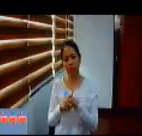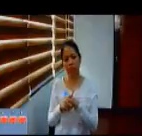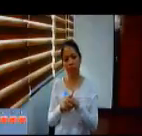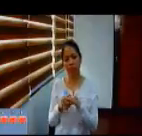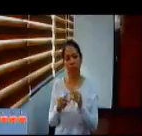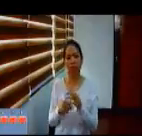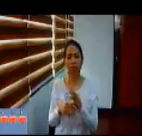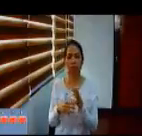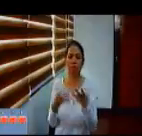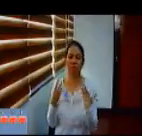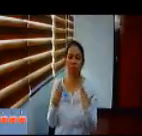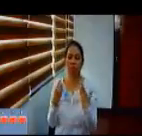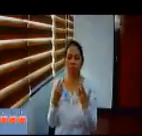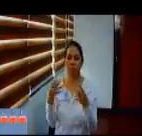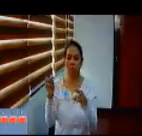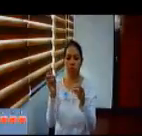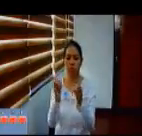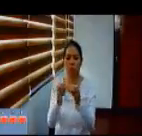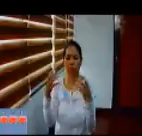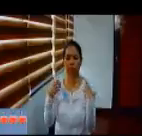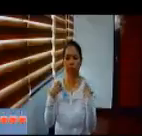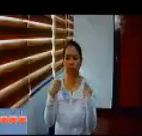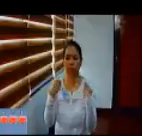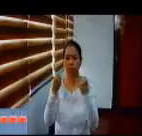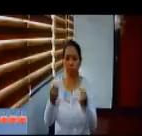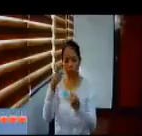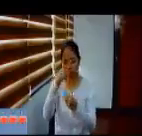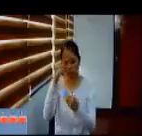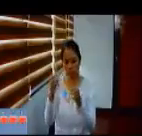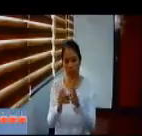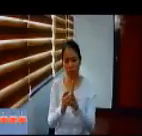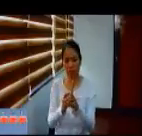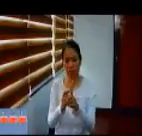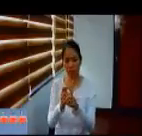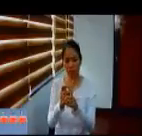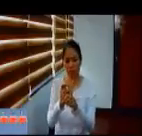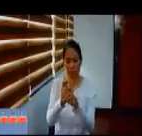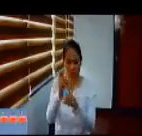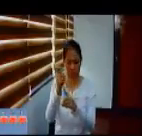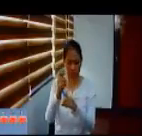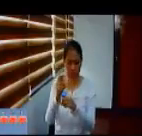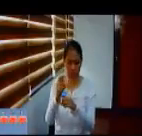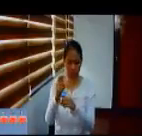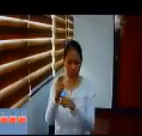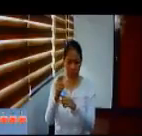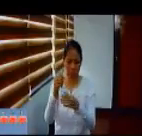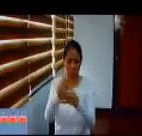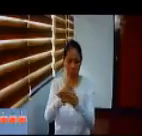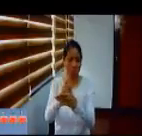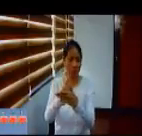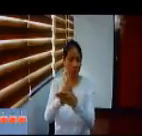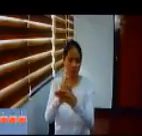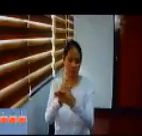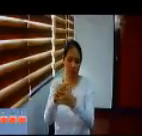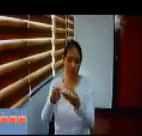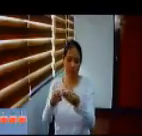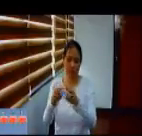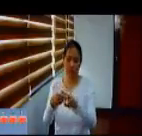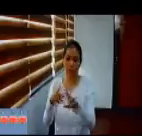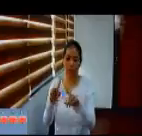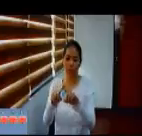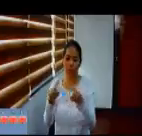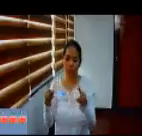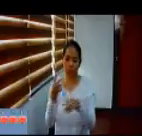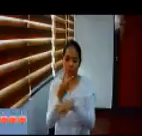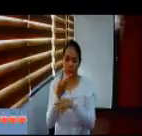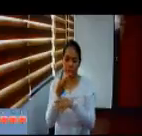due to increased sea surface temperatures. I think these are average numbers. But we will begin to see, as what we had